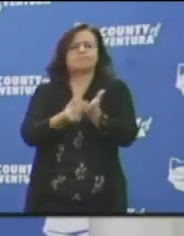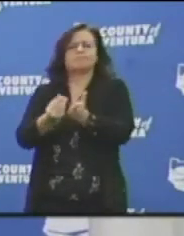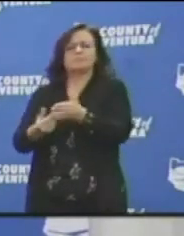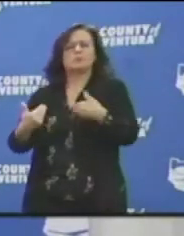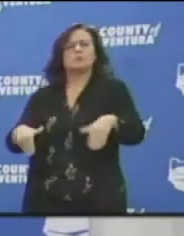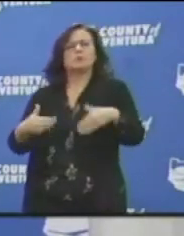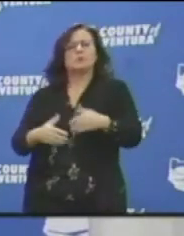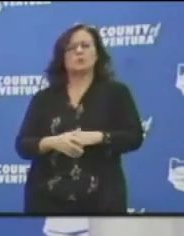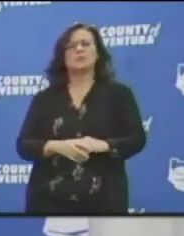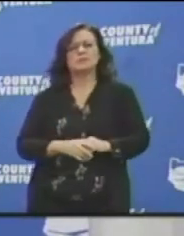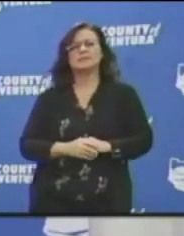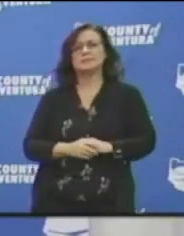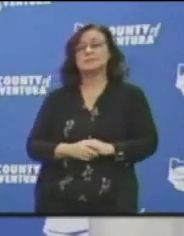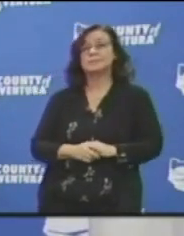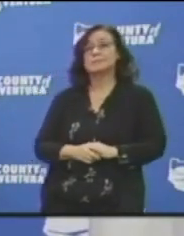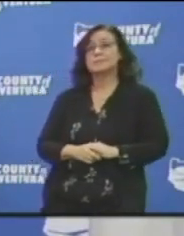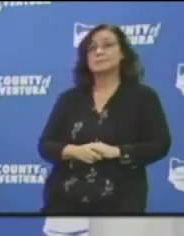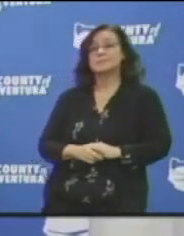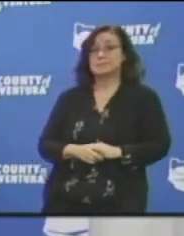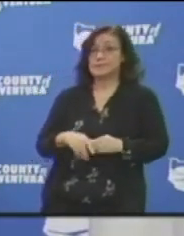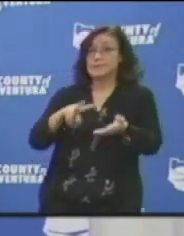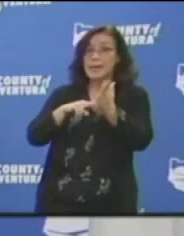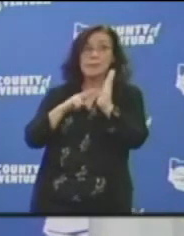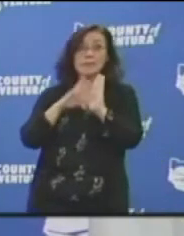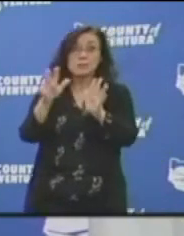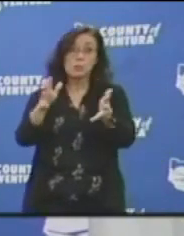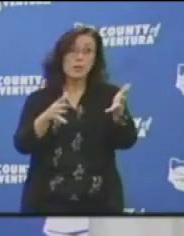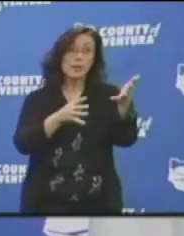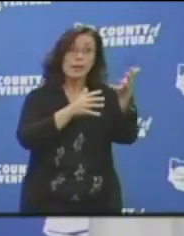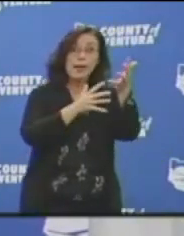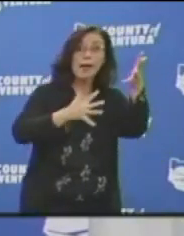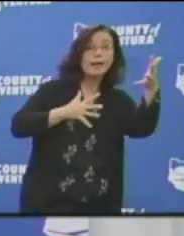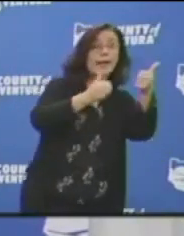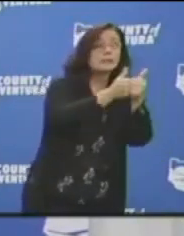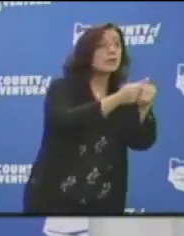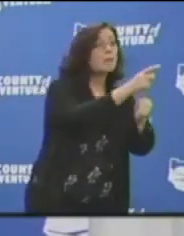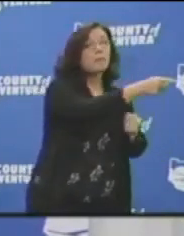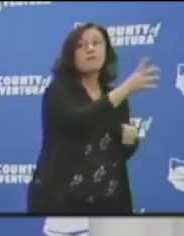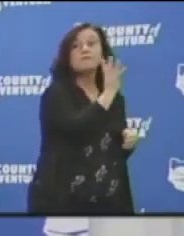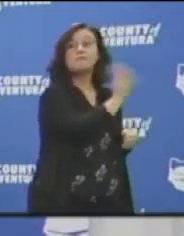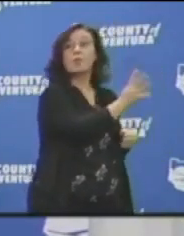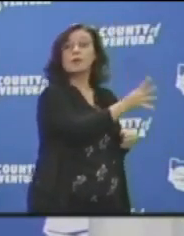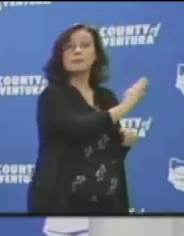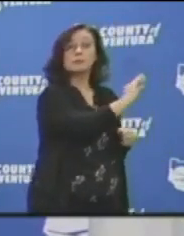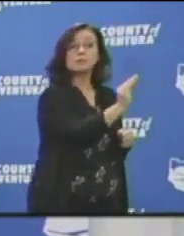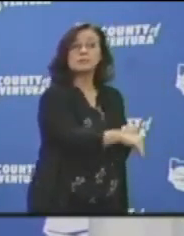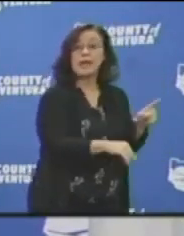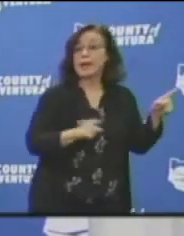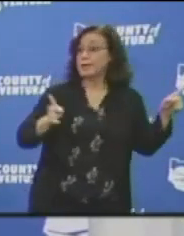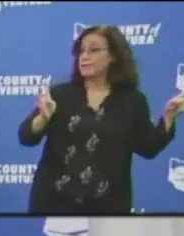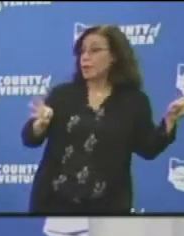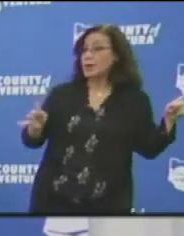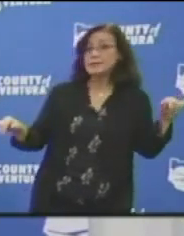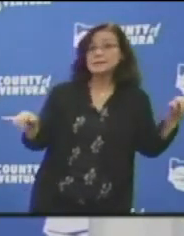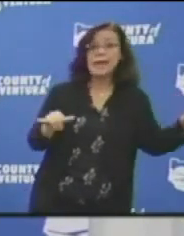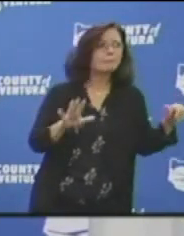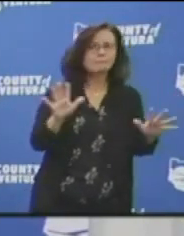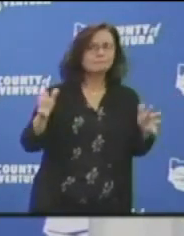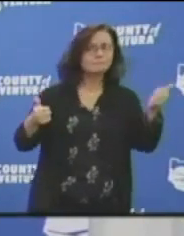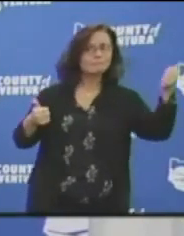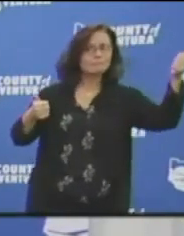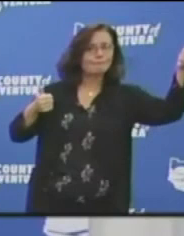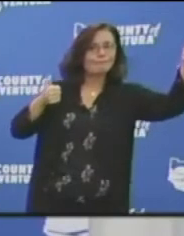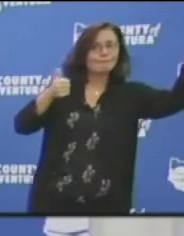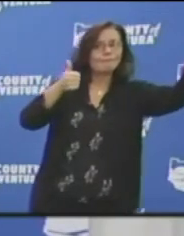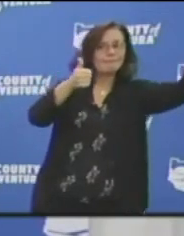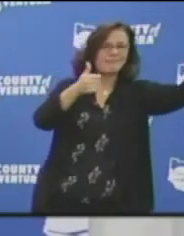I don't think that means we're catching up with the state. My guess is when all is said and done, we'll find that the state is at a rate of